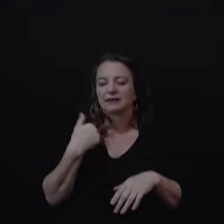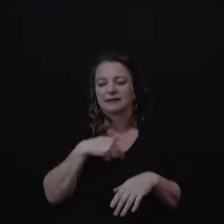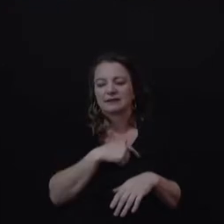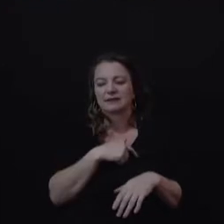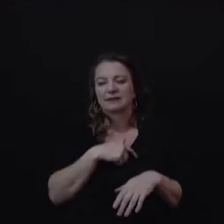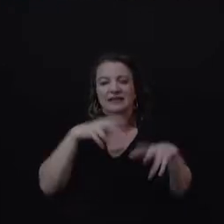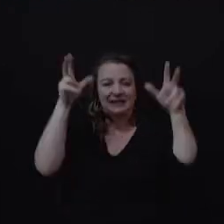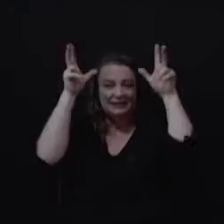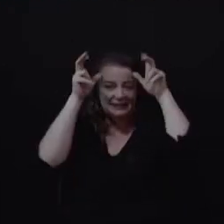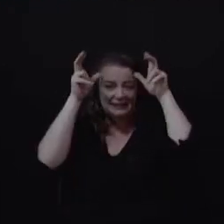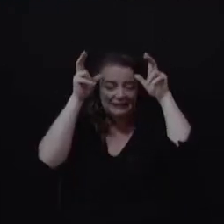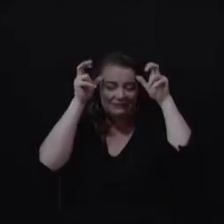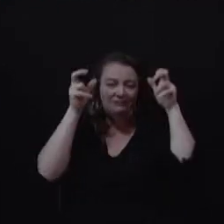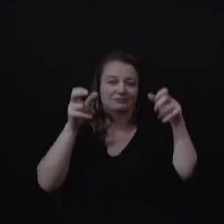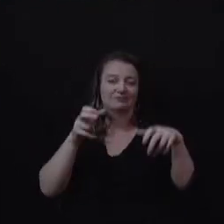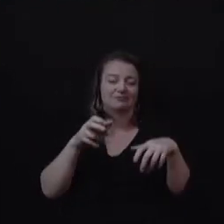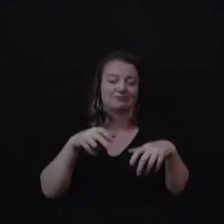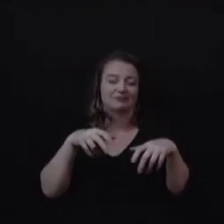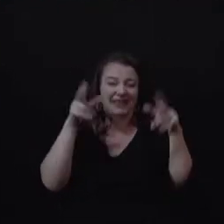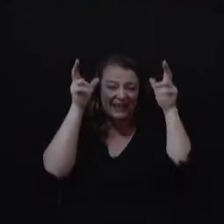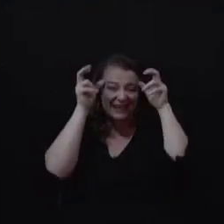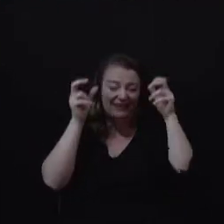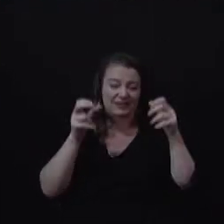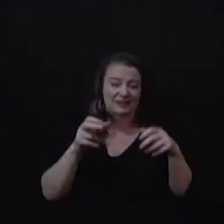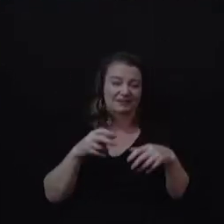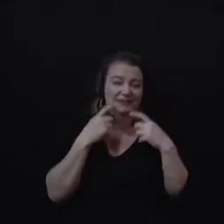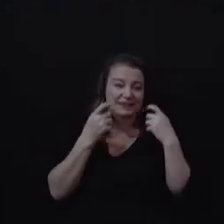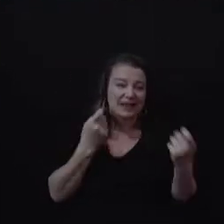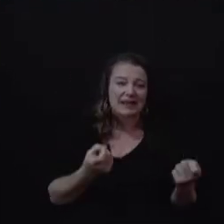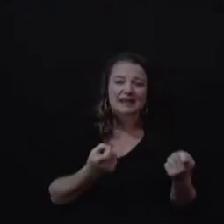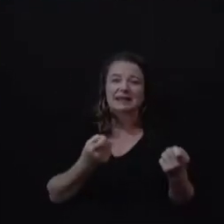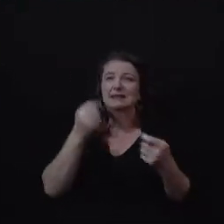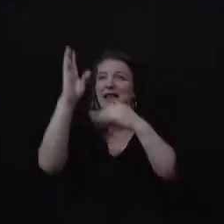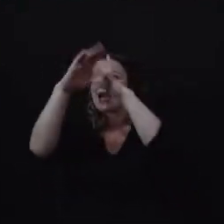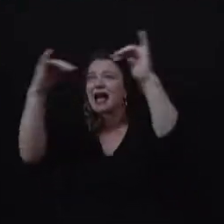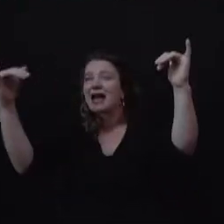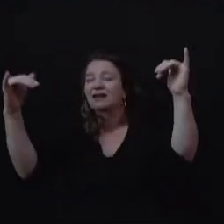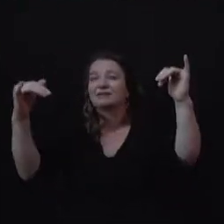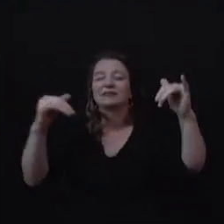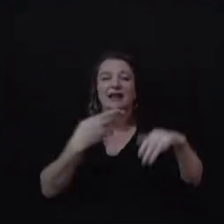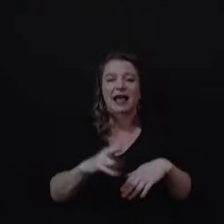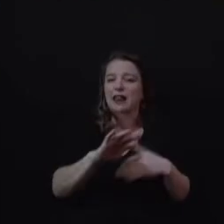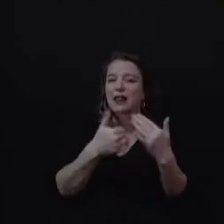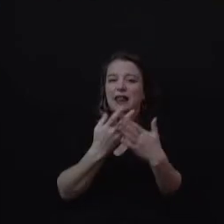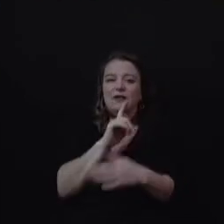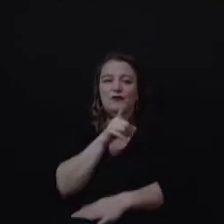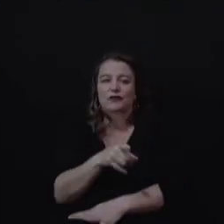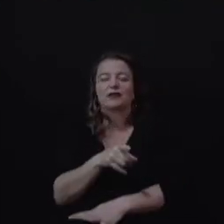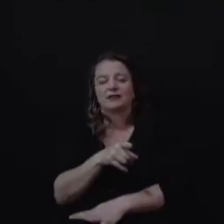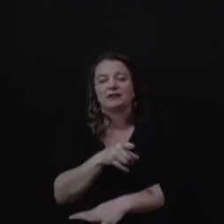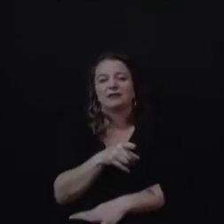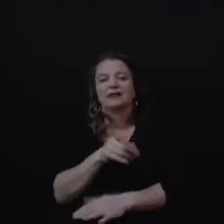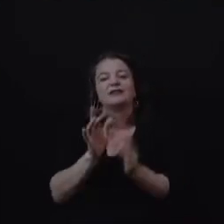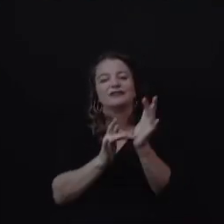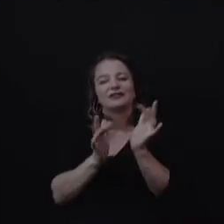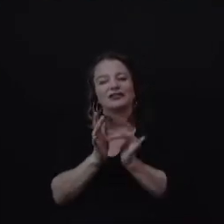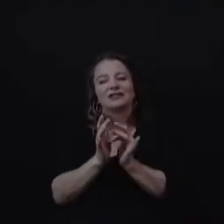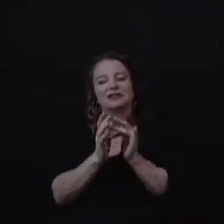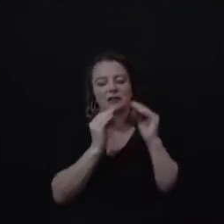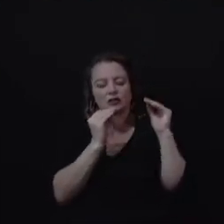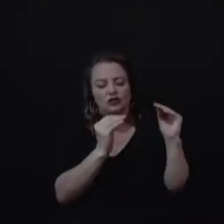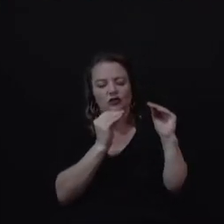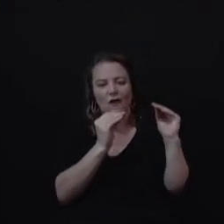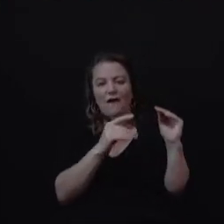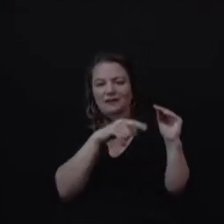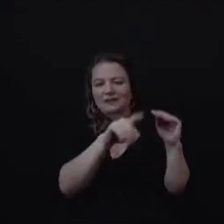sin is real, evil is real, heaven is real, hell is real. Jesus taught the church